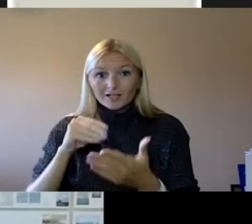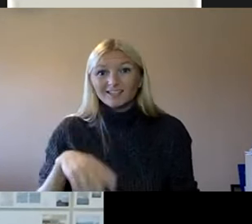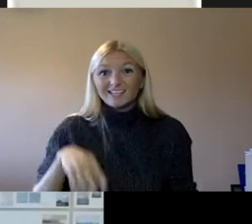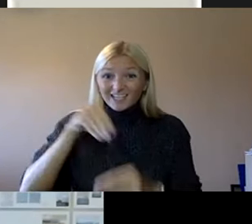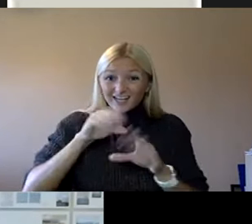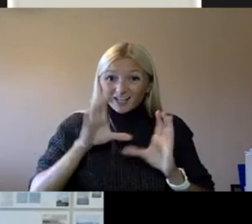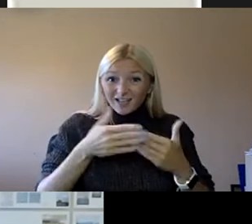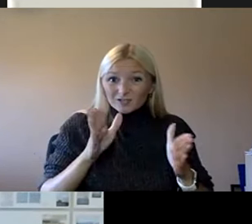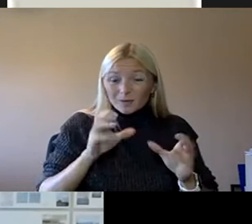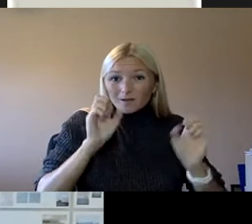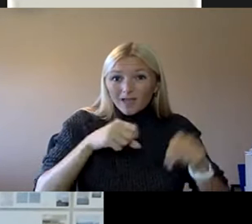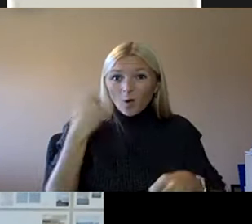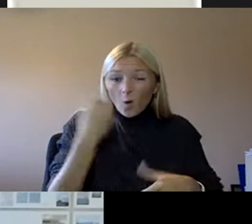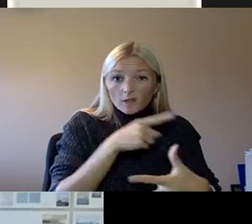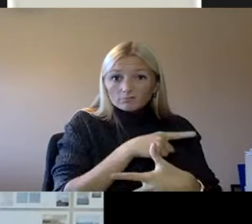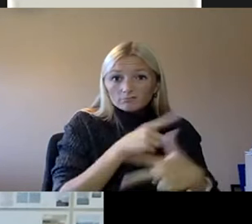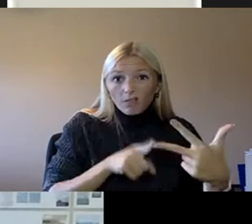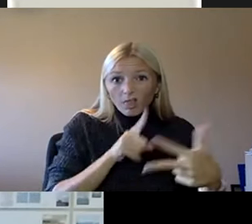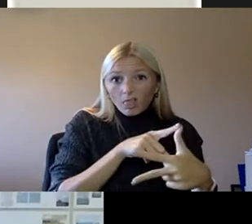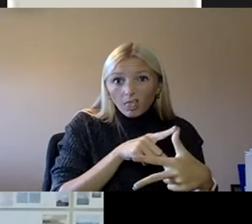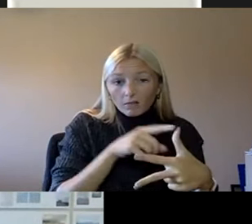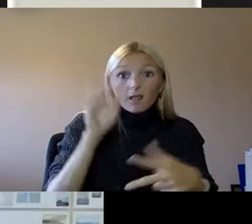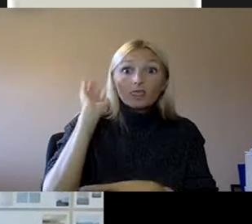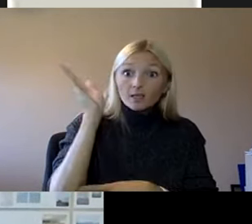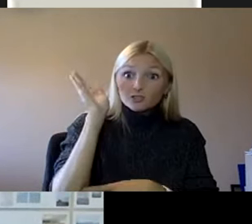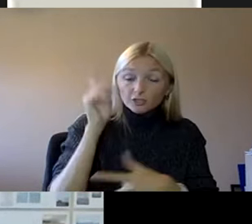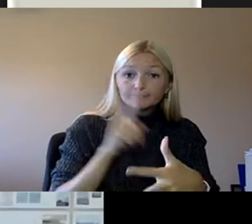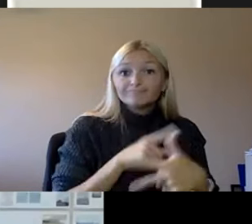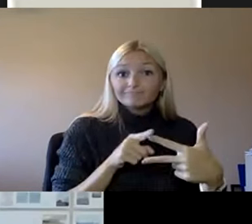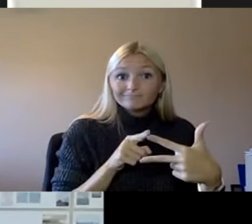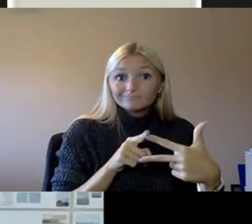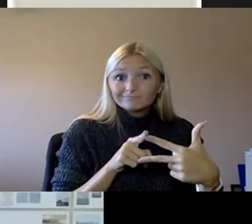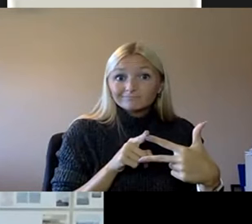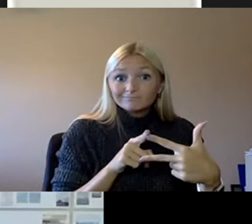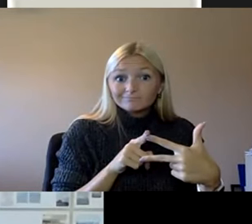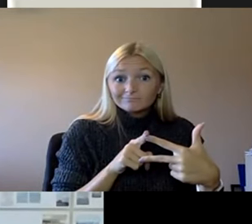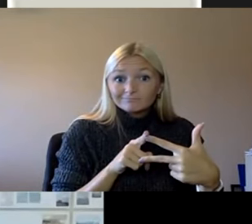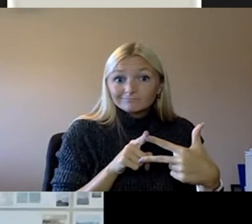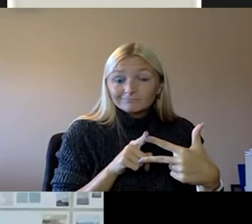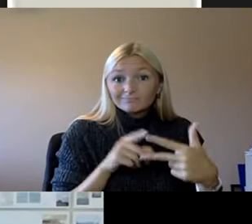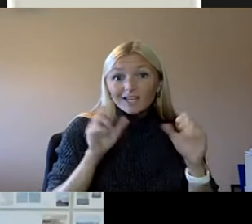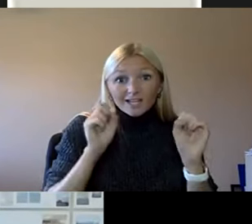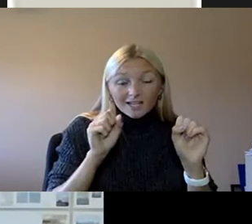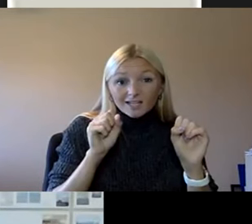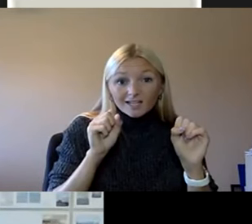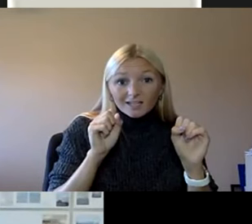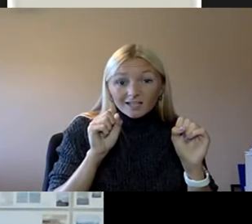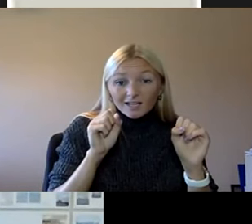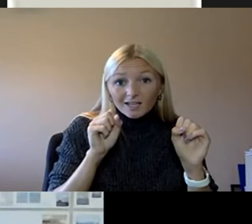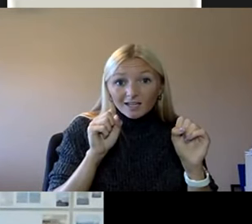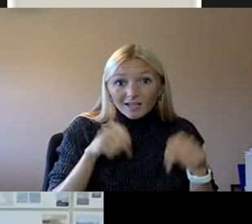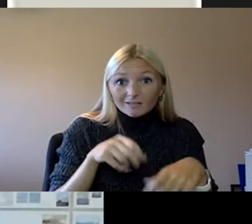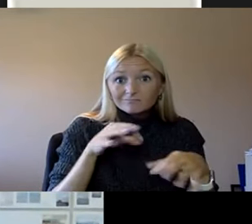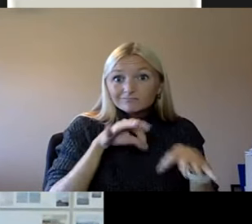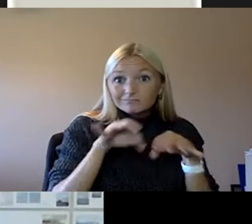or three modalities. Like you can lecture and you can have a student present. The presentation. Yeah, but they're all learning at the